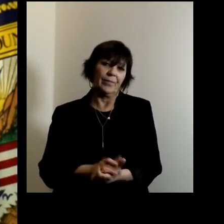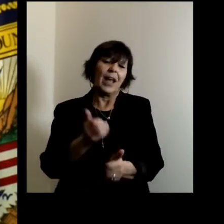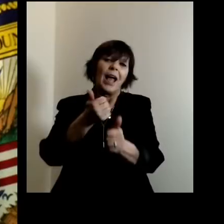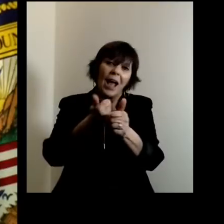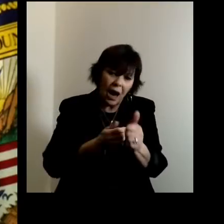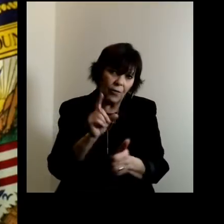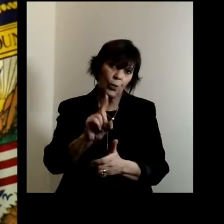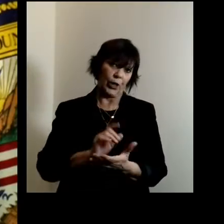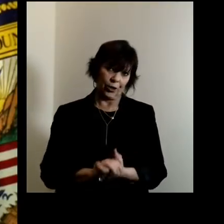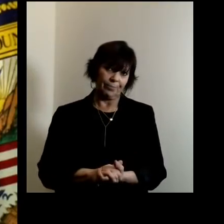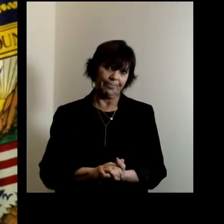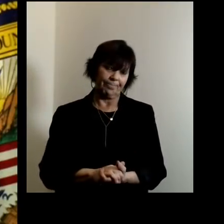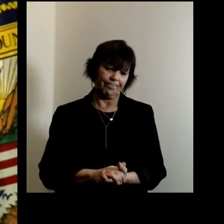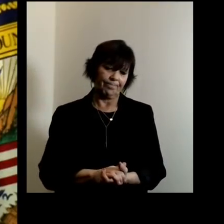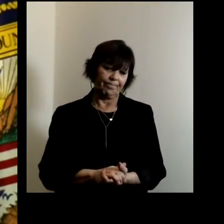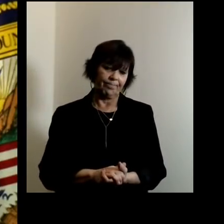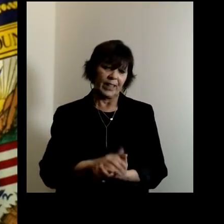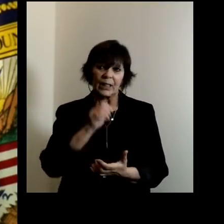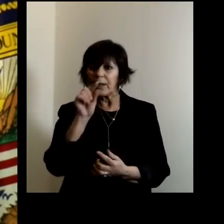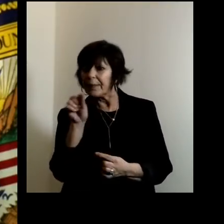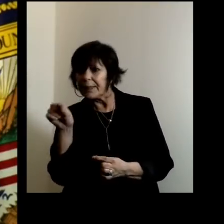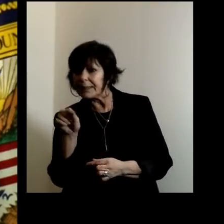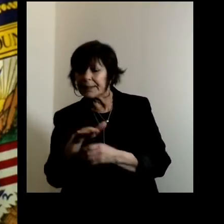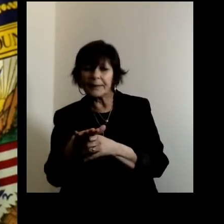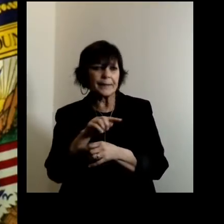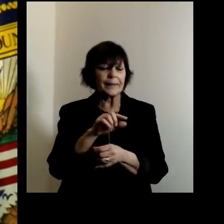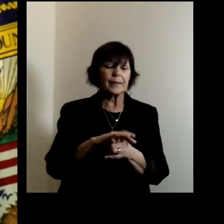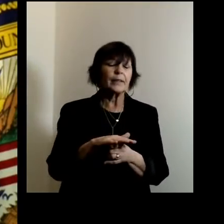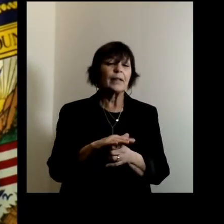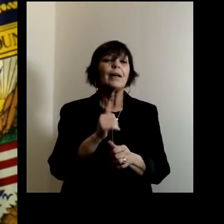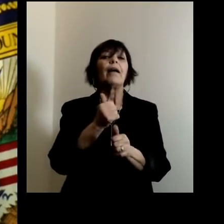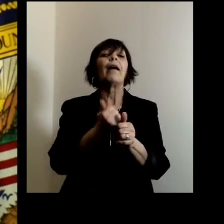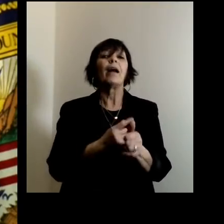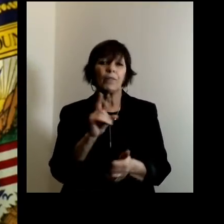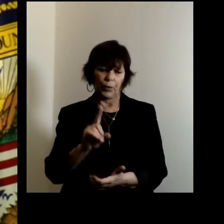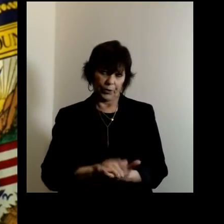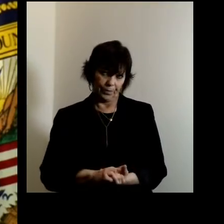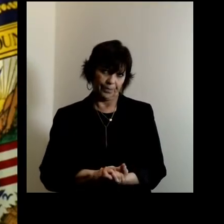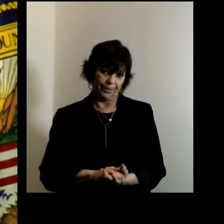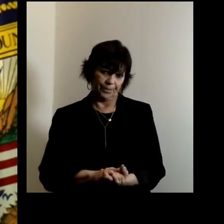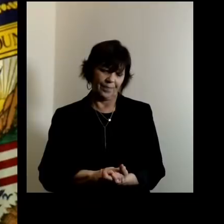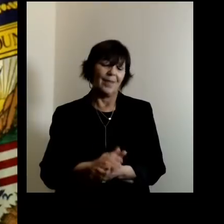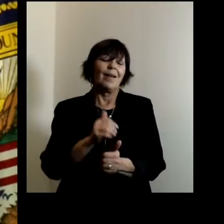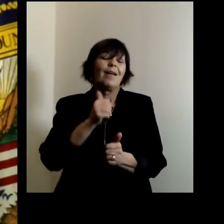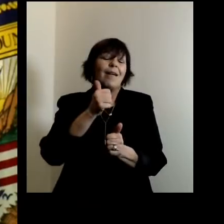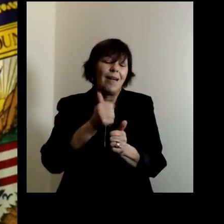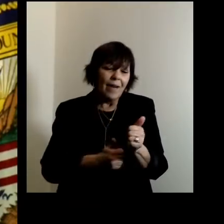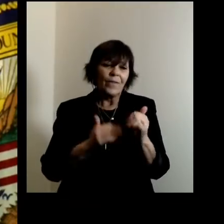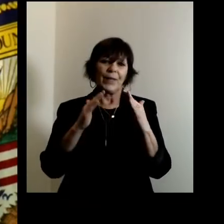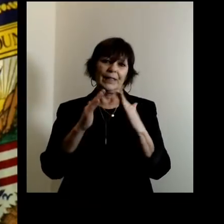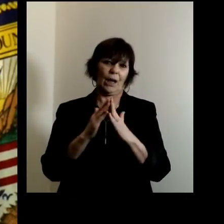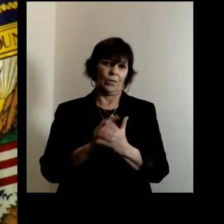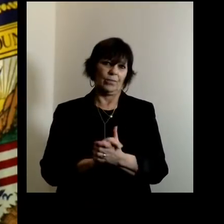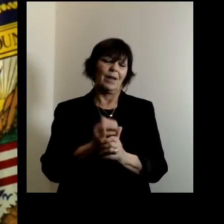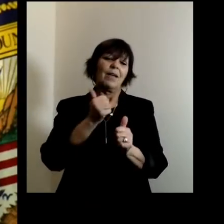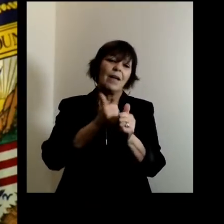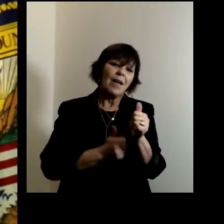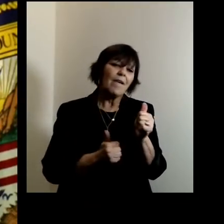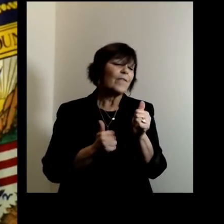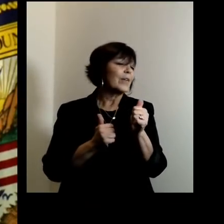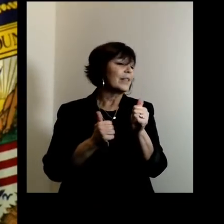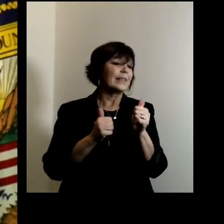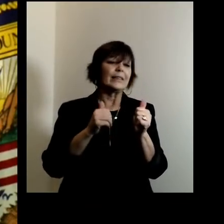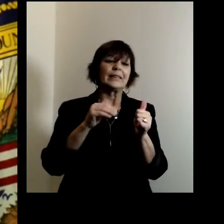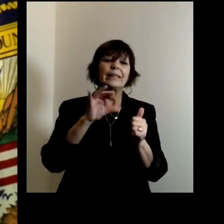everywhere. Based on the number of cases in our community, there are cases in every town, city,